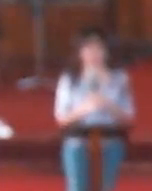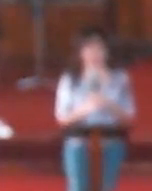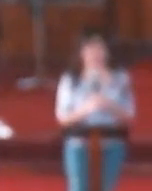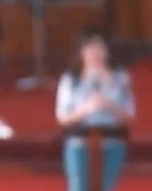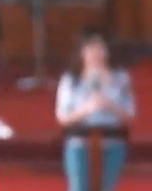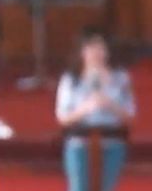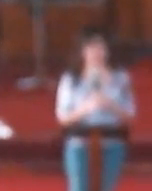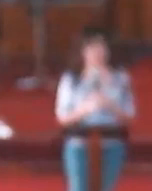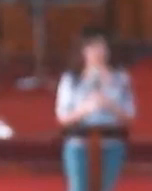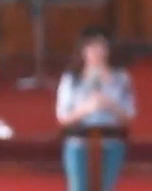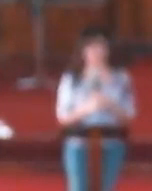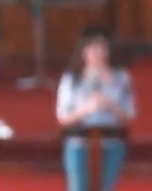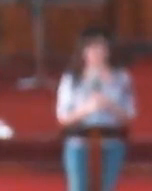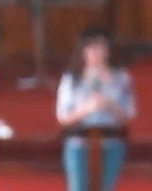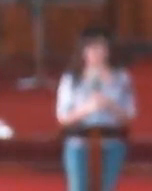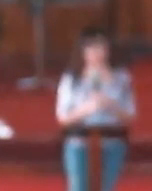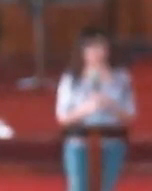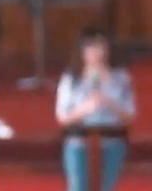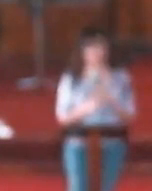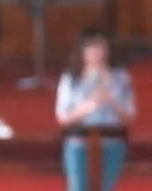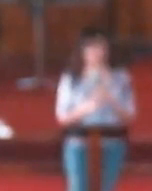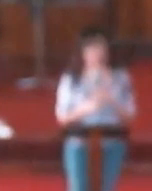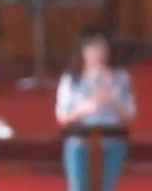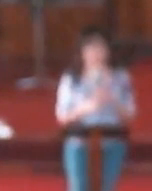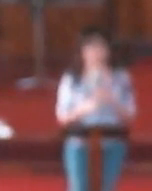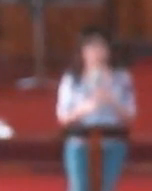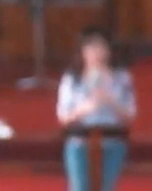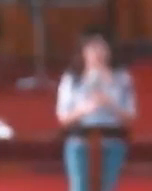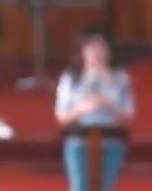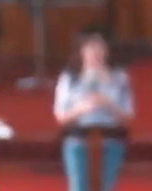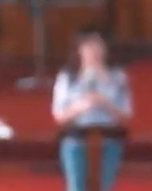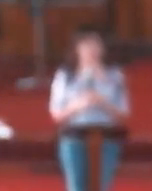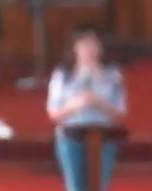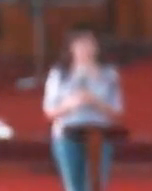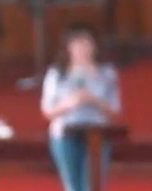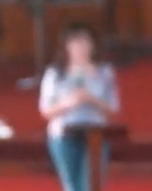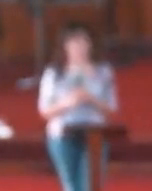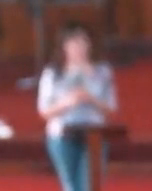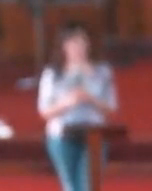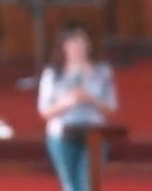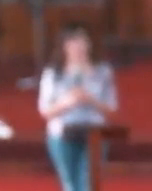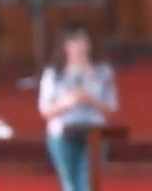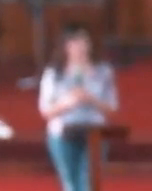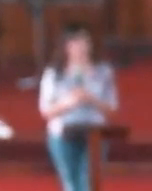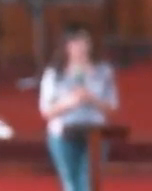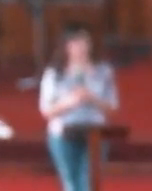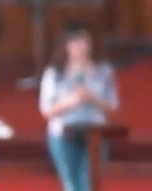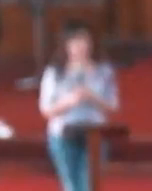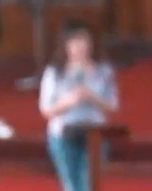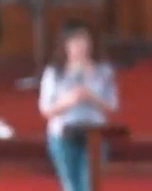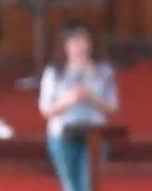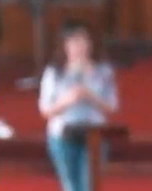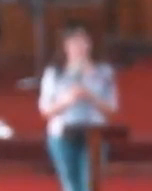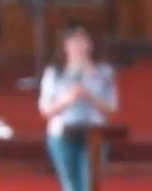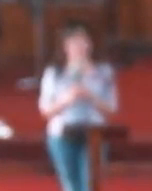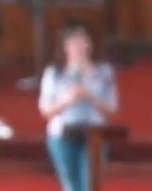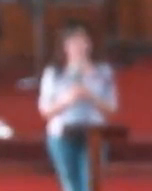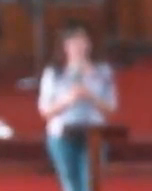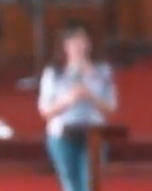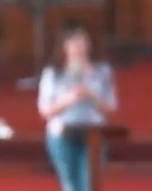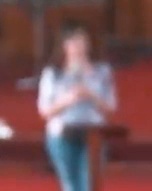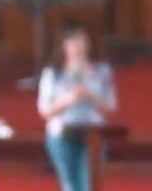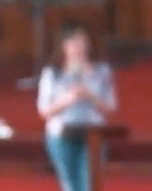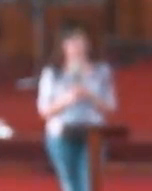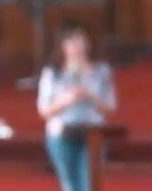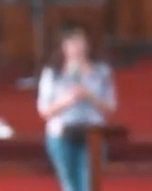abuse. Y hay gente que dice, yo soy un general en el mundo espiritual y yo voy a decretar sobre ti, taca, taca, taca.